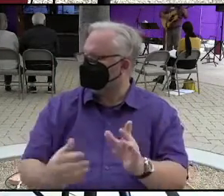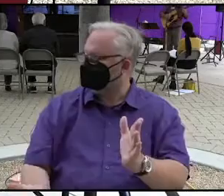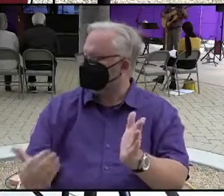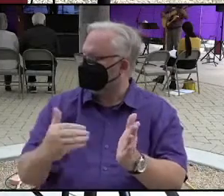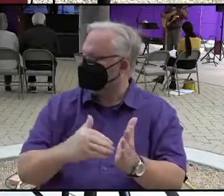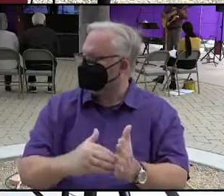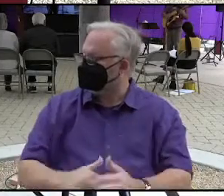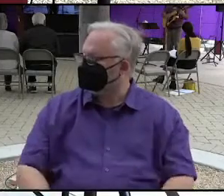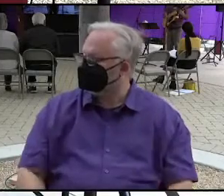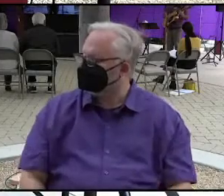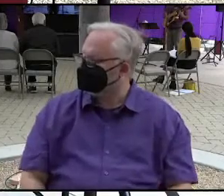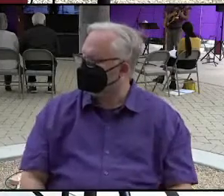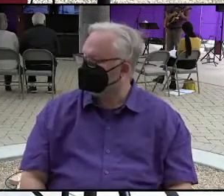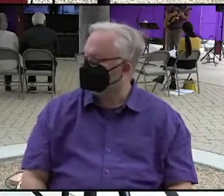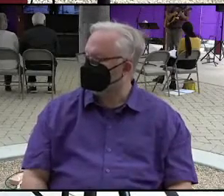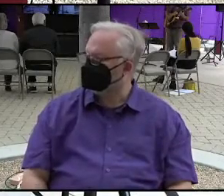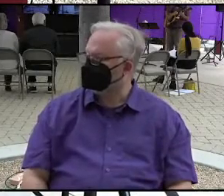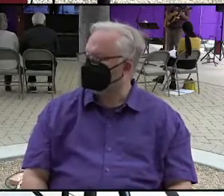again.